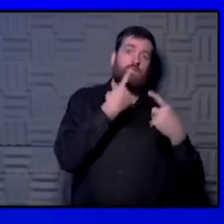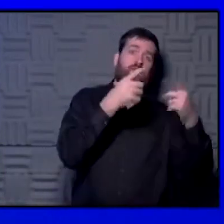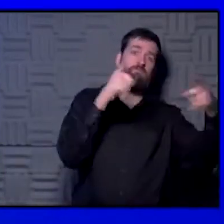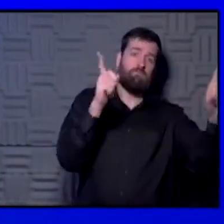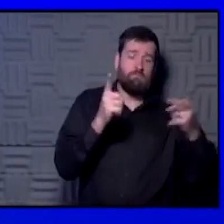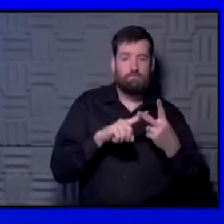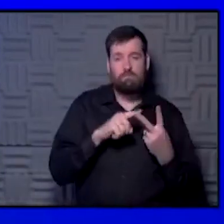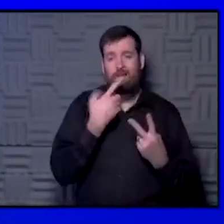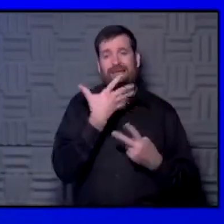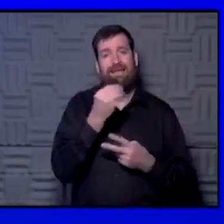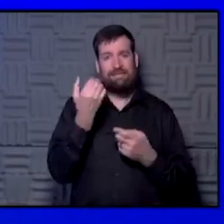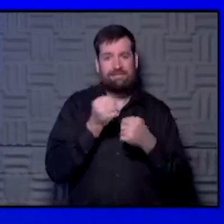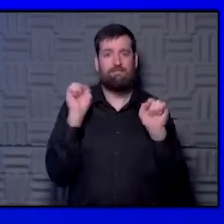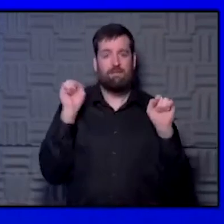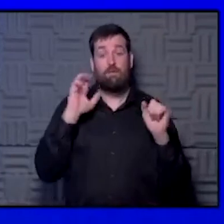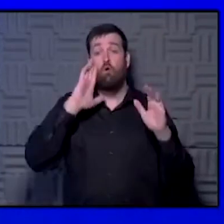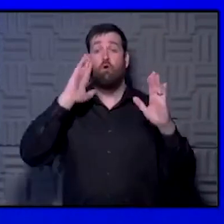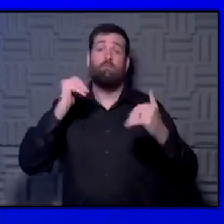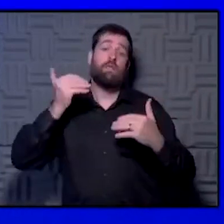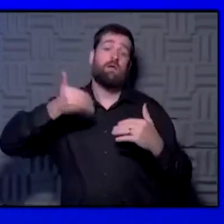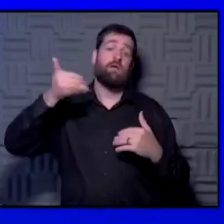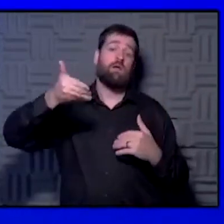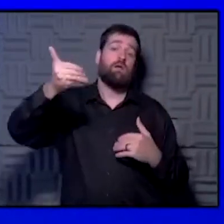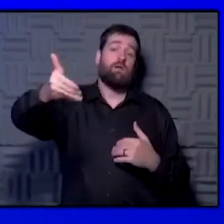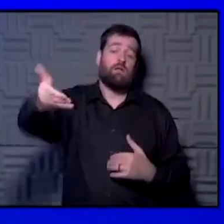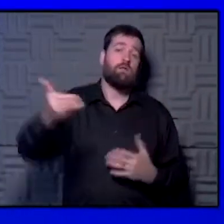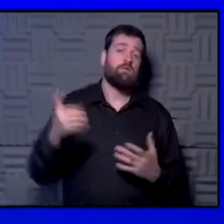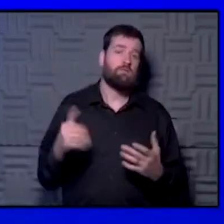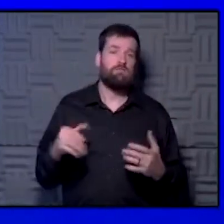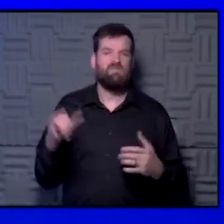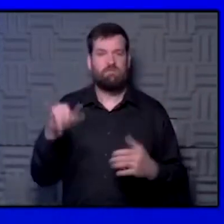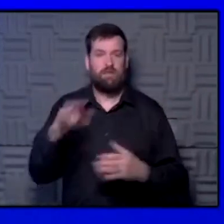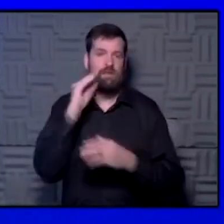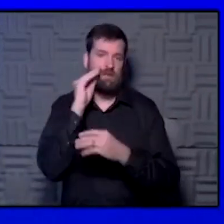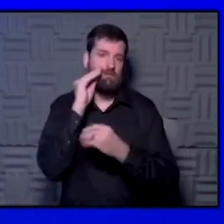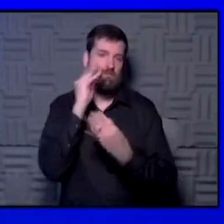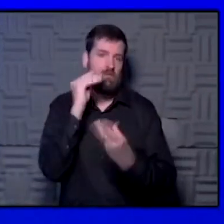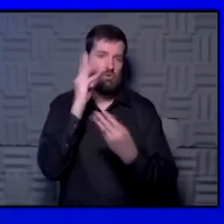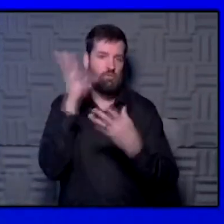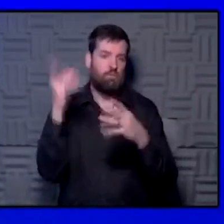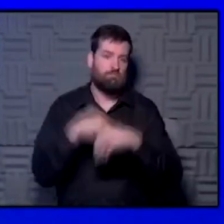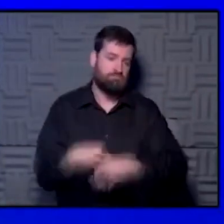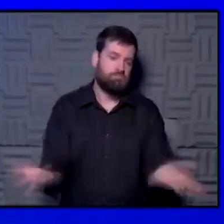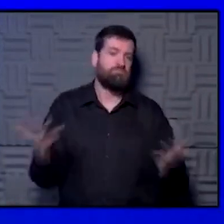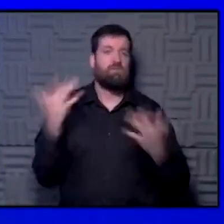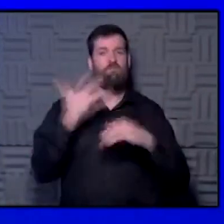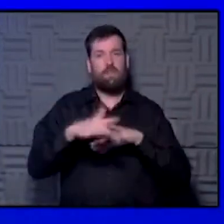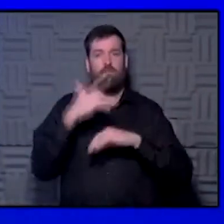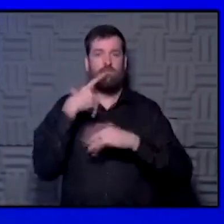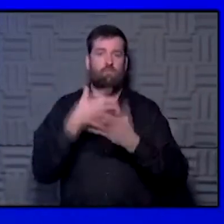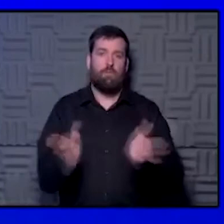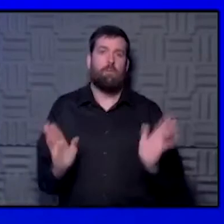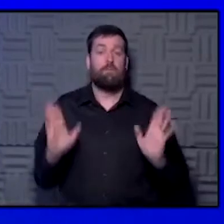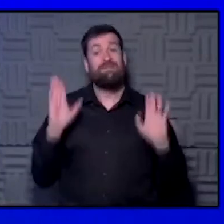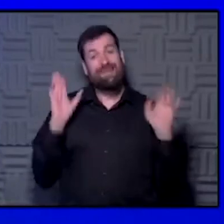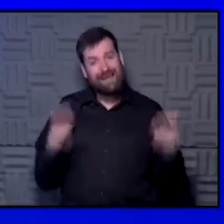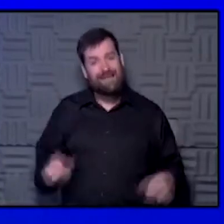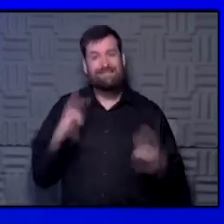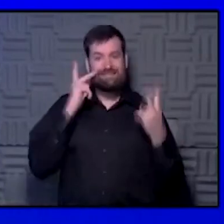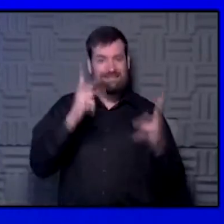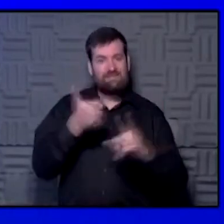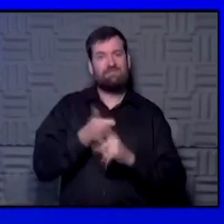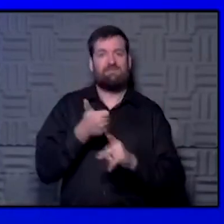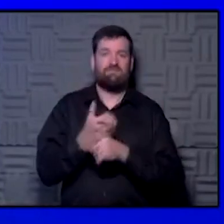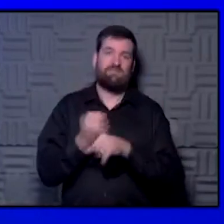efficacy. So I think hopefully moving forward, there will be that information that is available to the public so they can see that it is